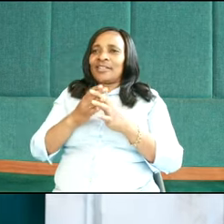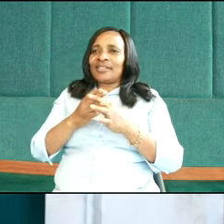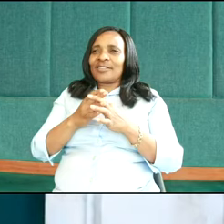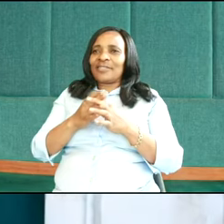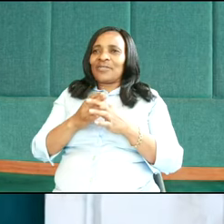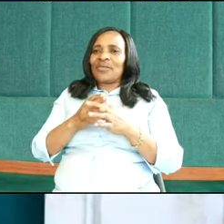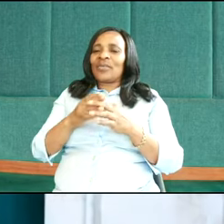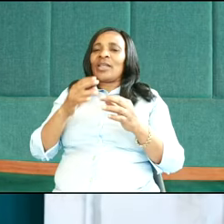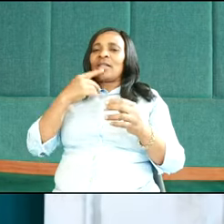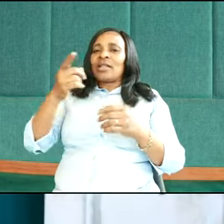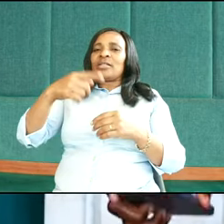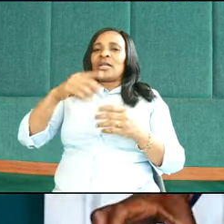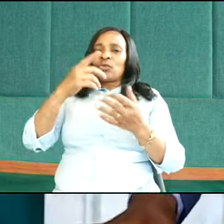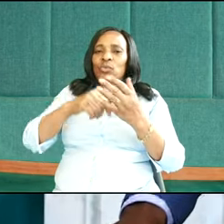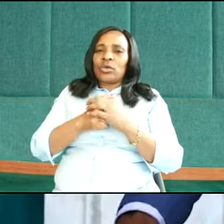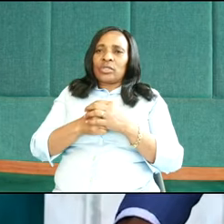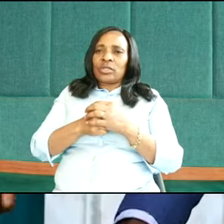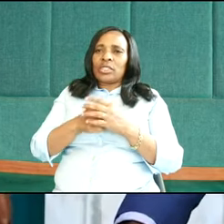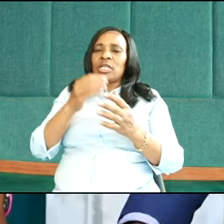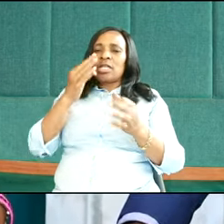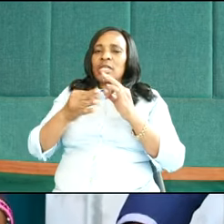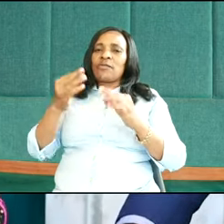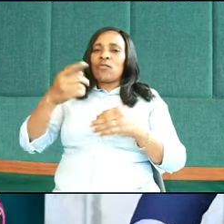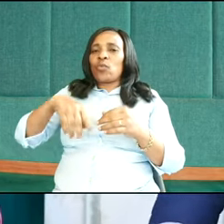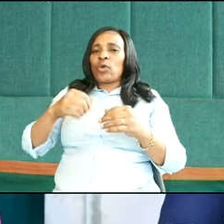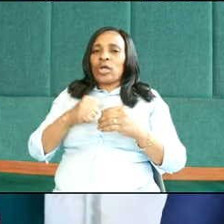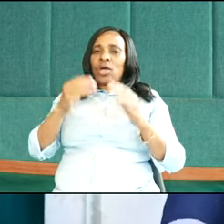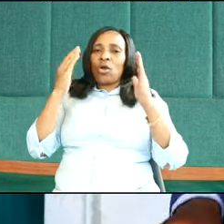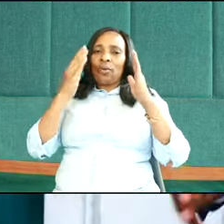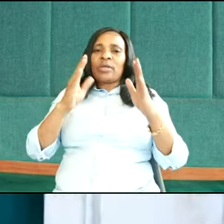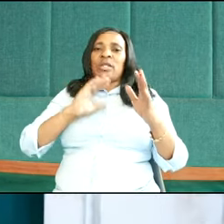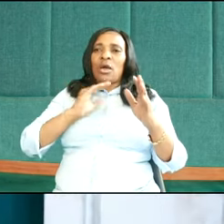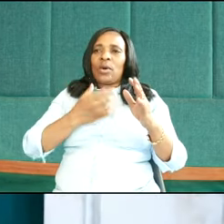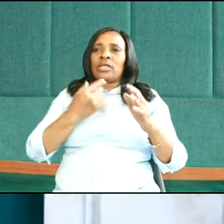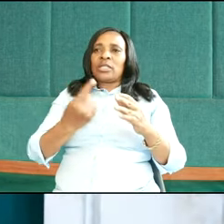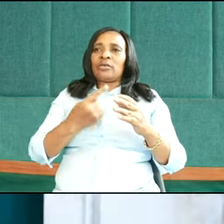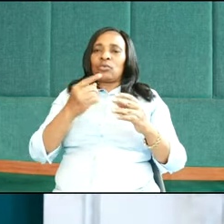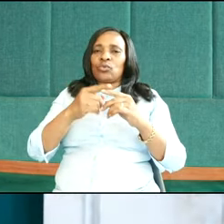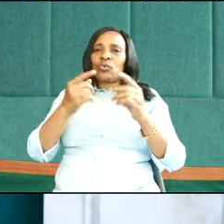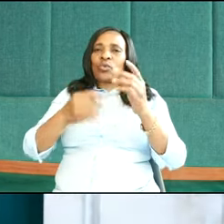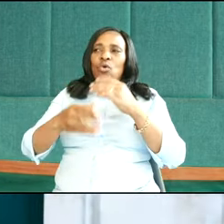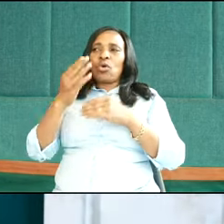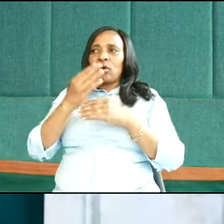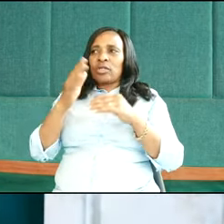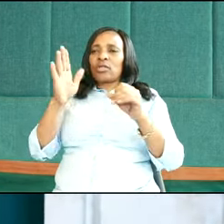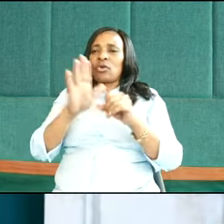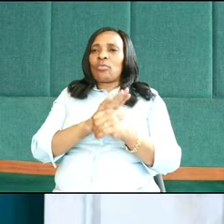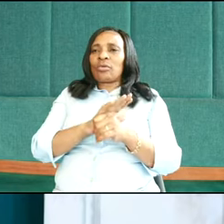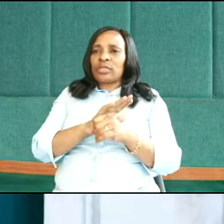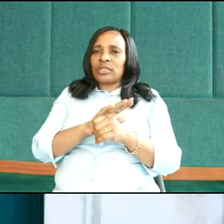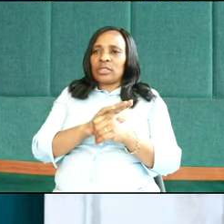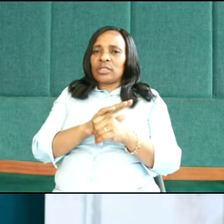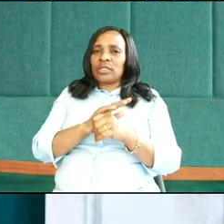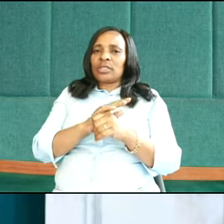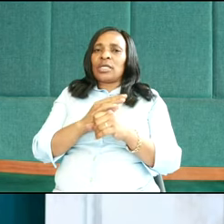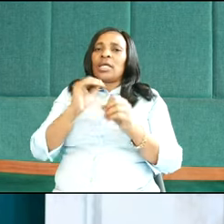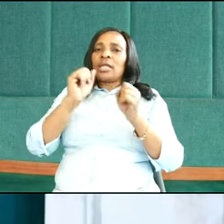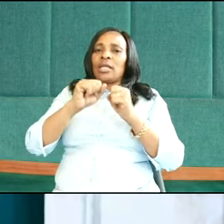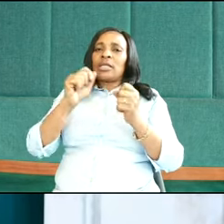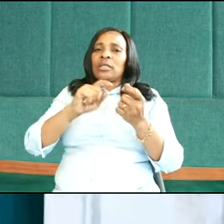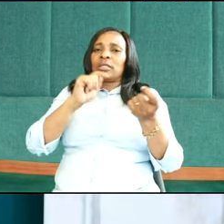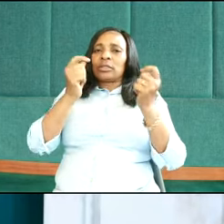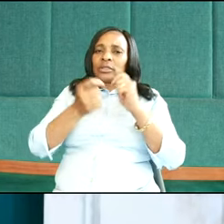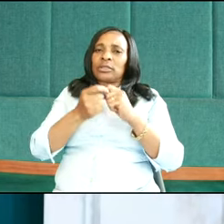verse just tells us that if we commit ourselves to God completely, mm-hmm. that peace of God mm-hmm. that transcends